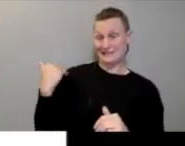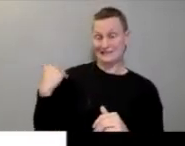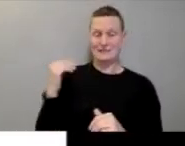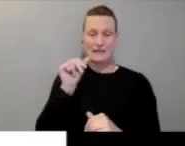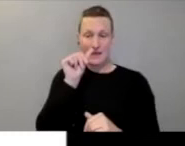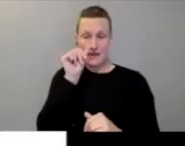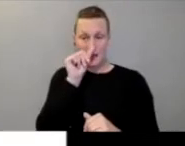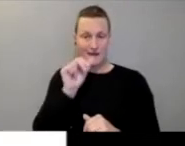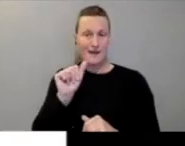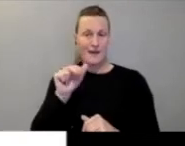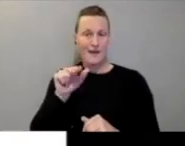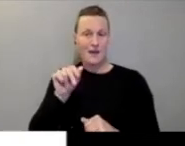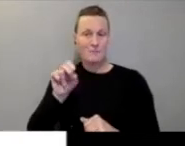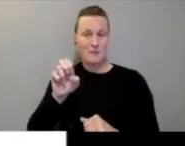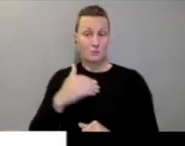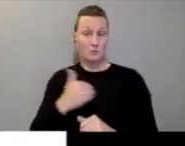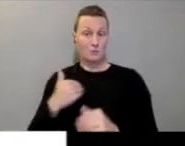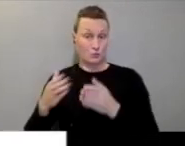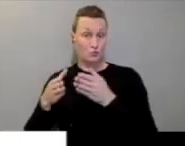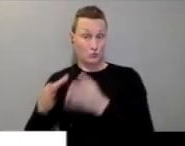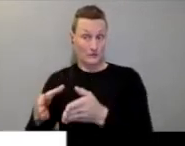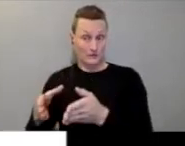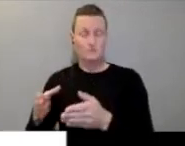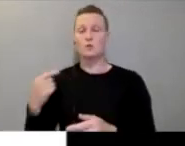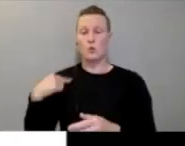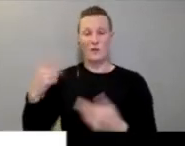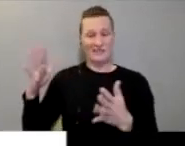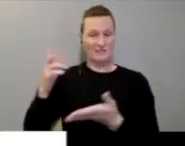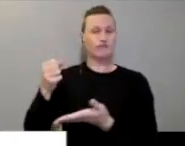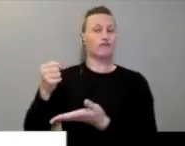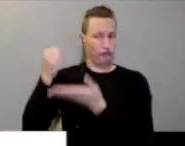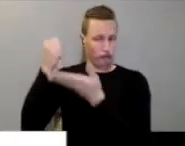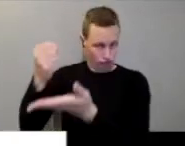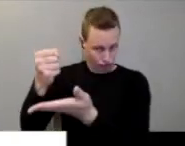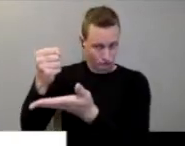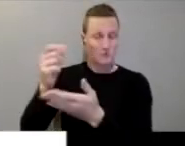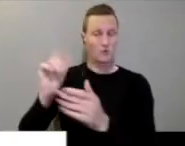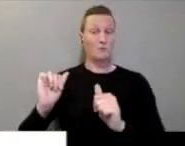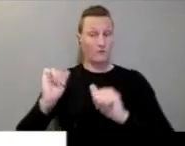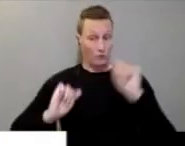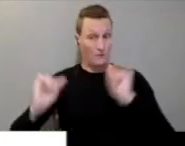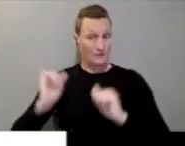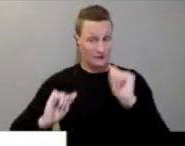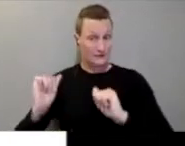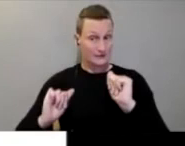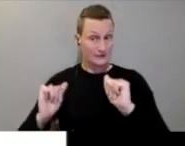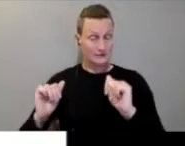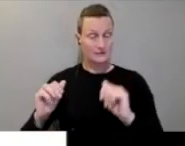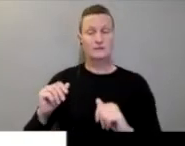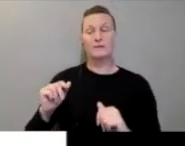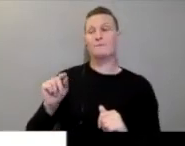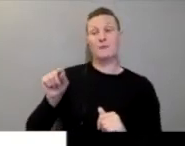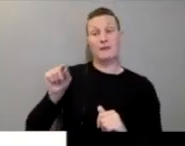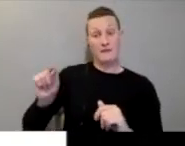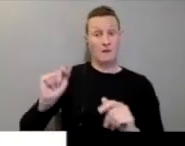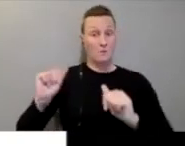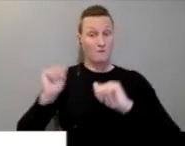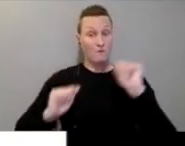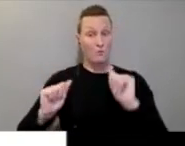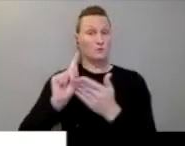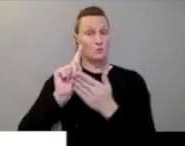we awarded a project that is going to be, that is a performance piece that has one hour long